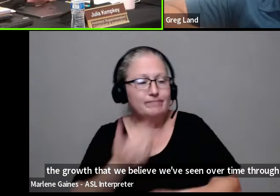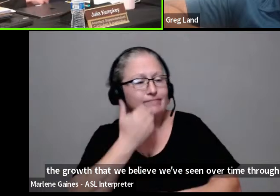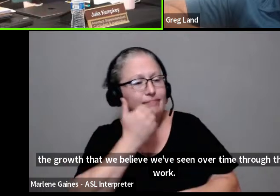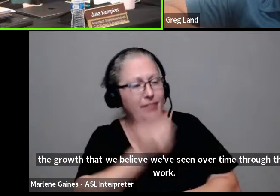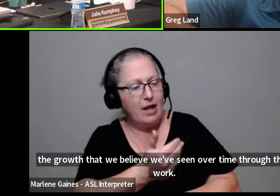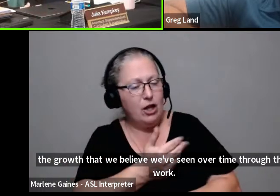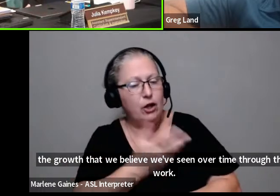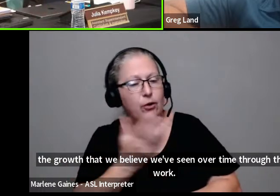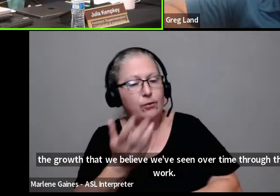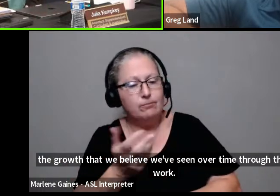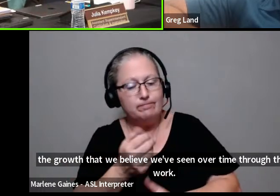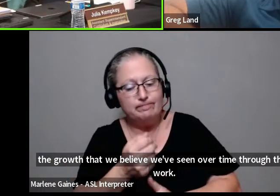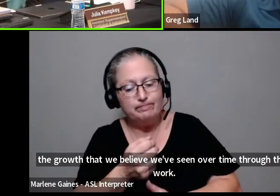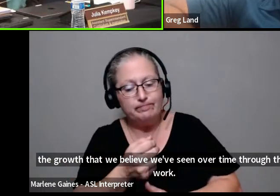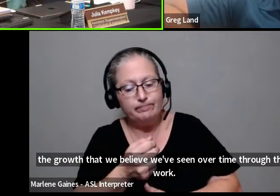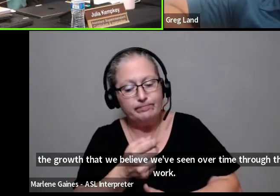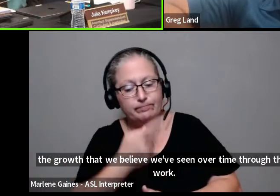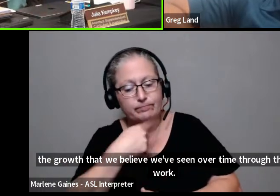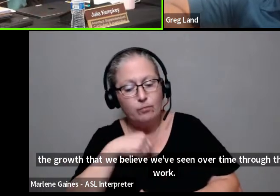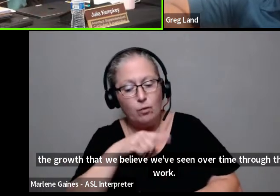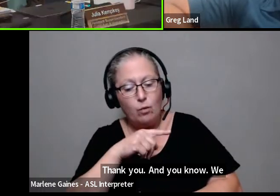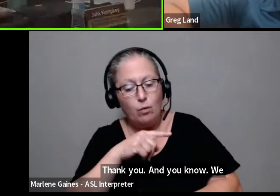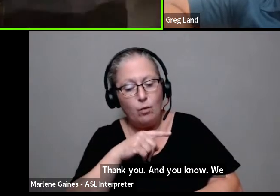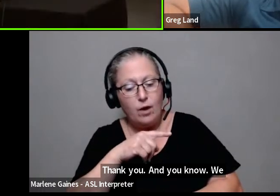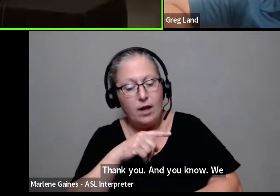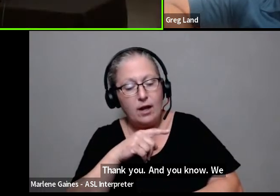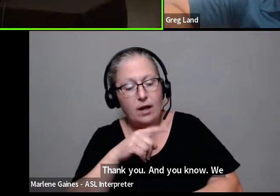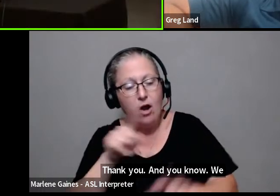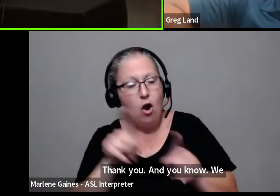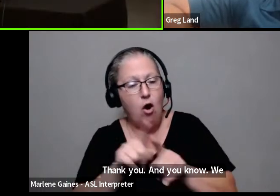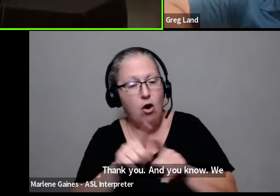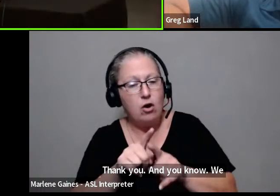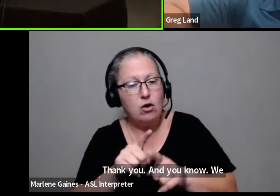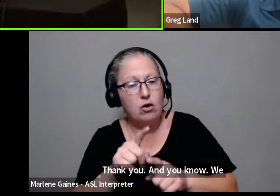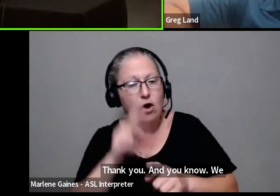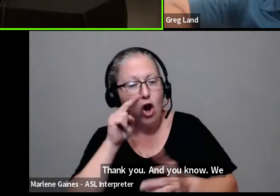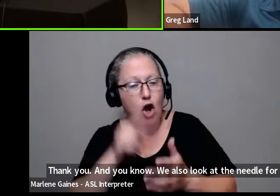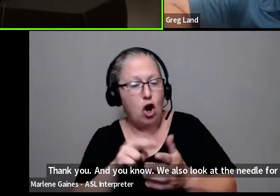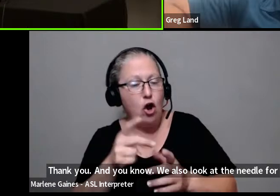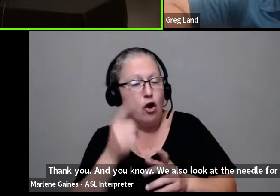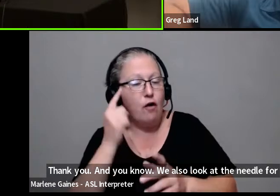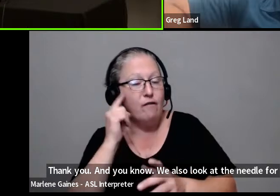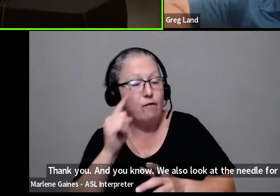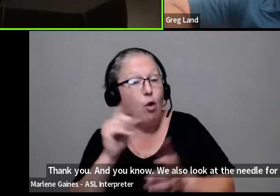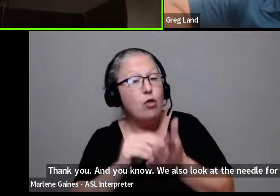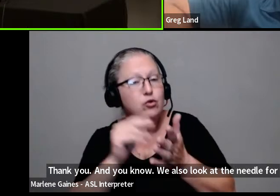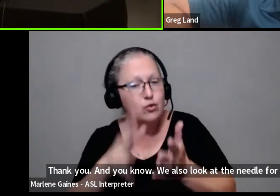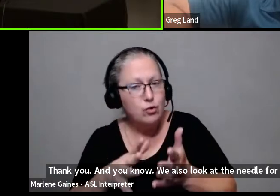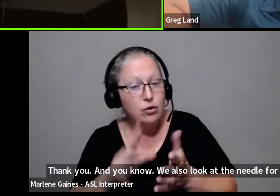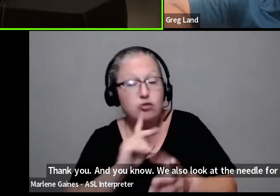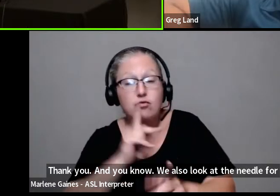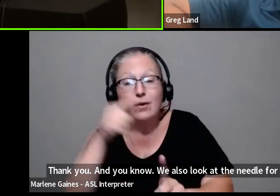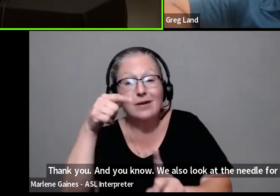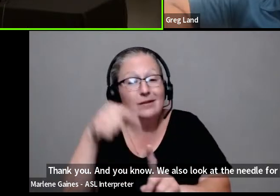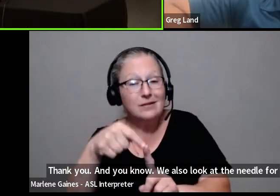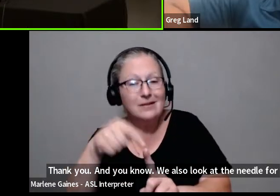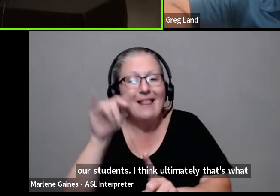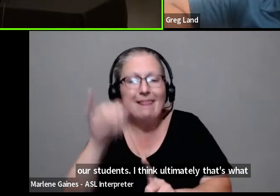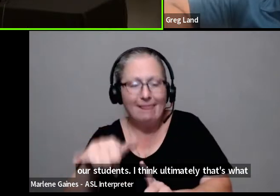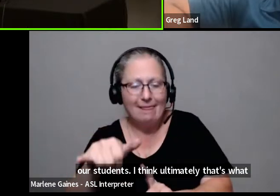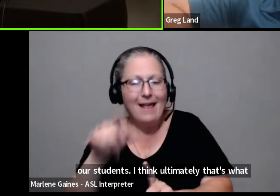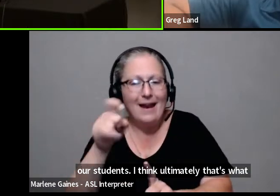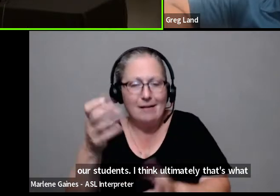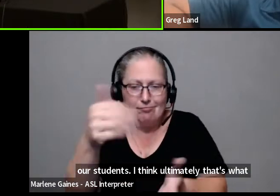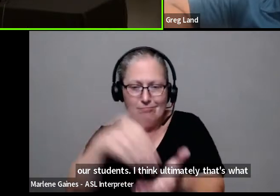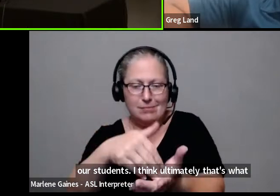And, we also look at the needle for our students. I think ultimately that's what needs to be